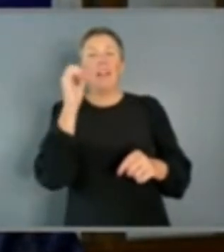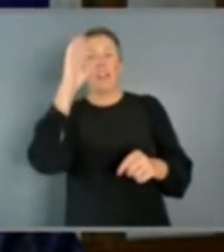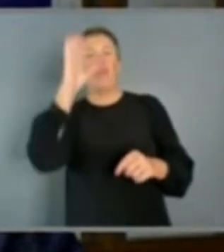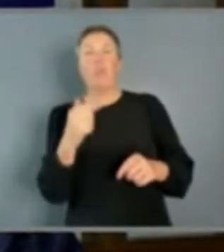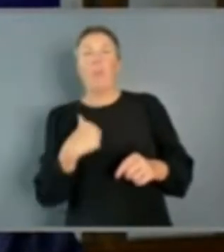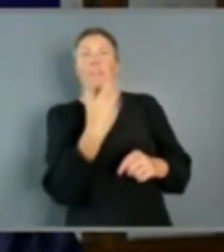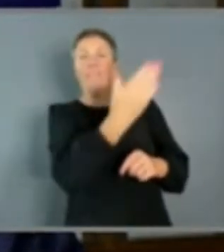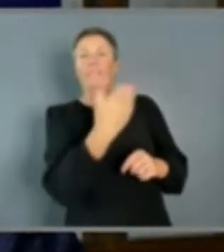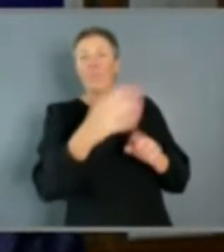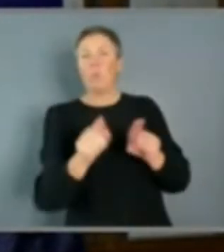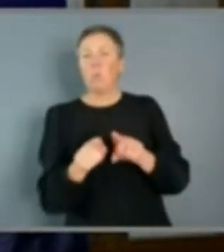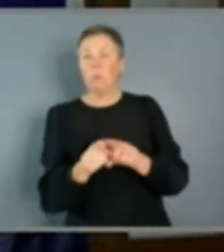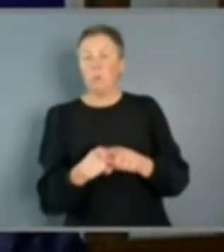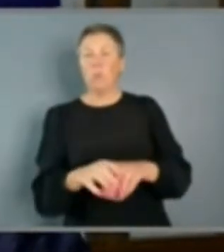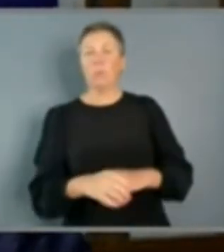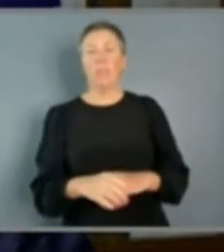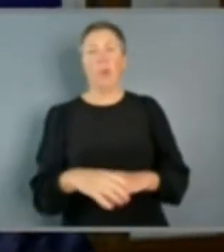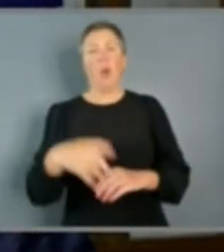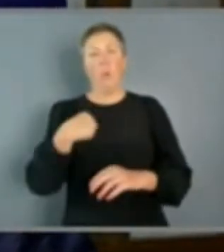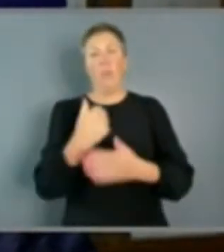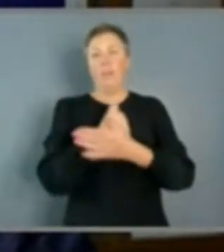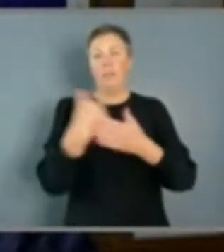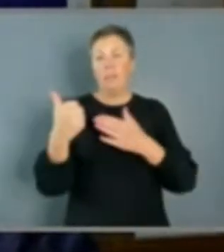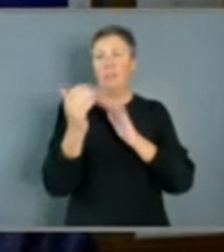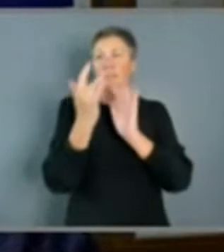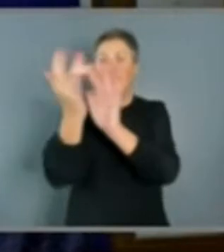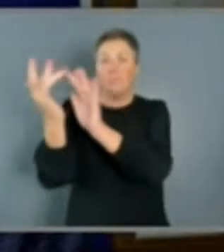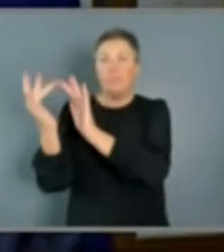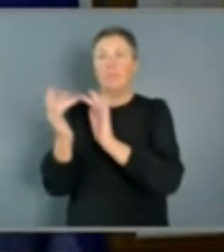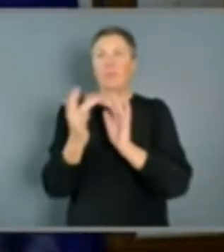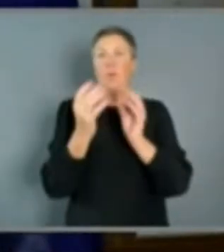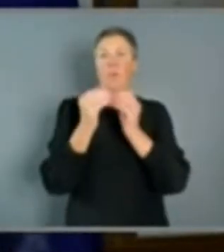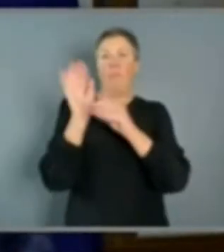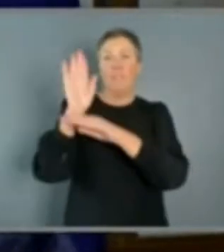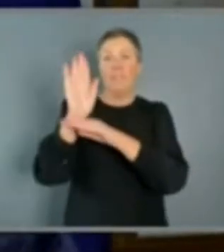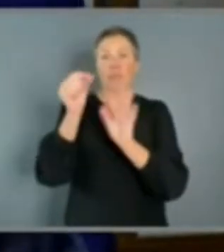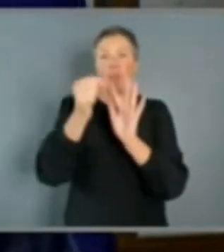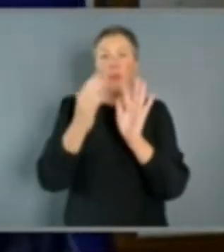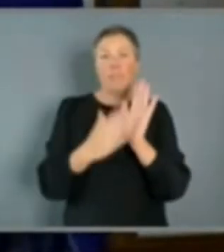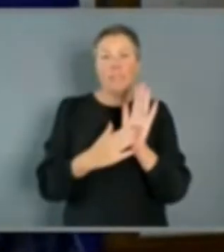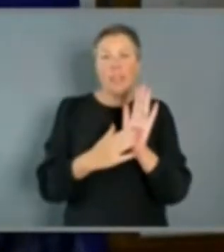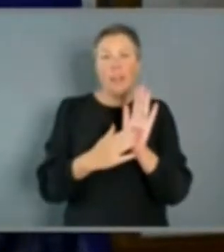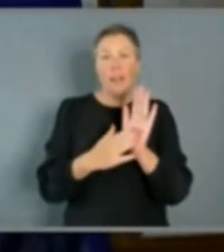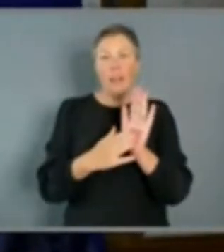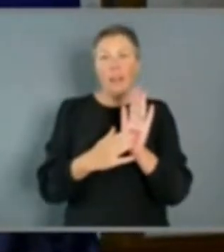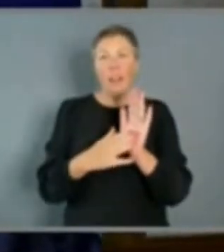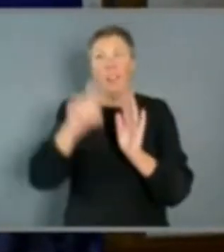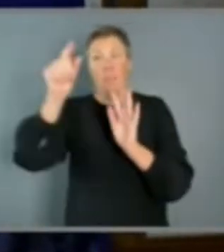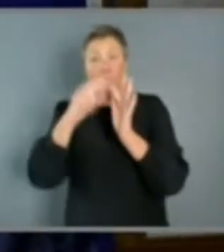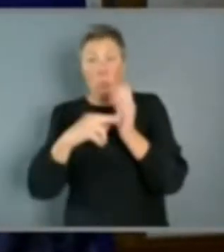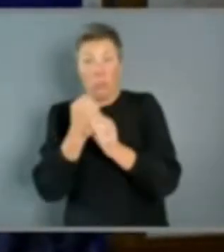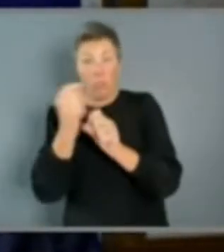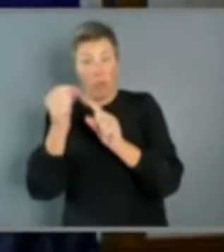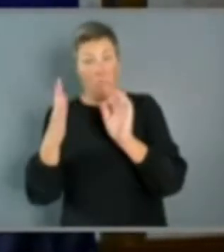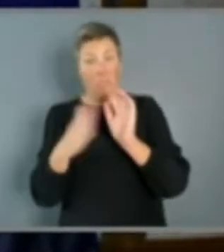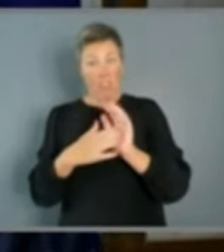engaging regularly and in depth with senior leaders. The Prime Minister with his counterpart Prime Minister Marape. I've